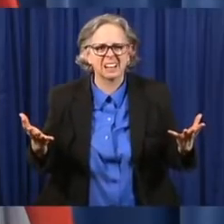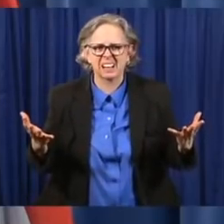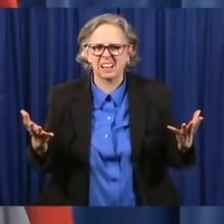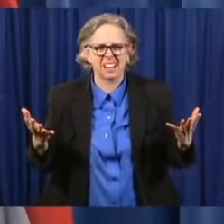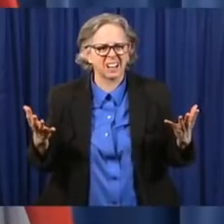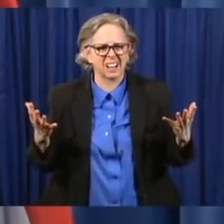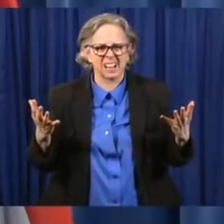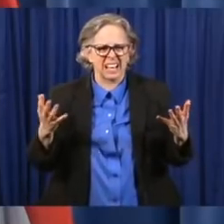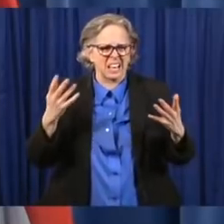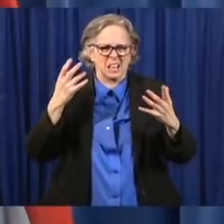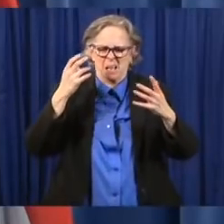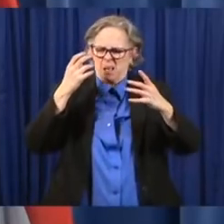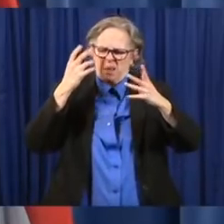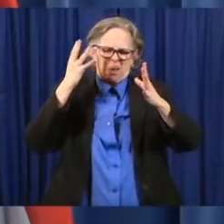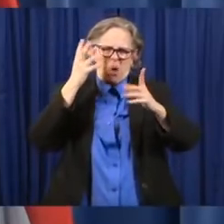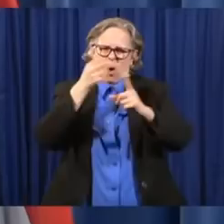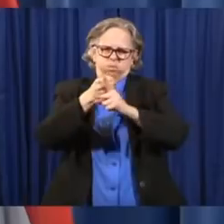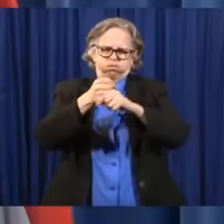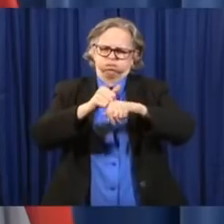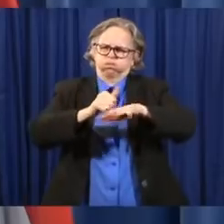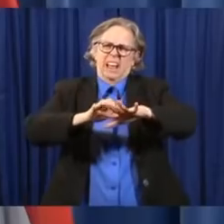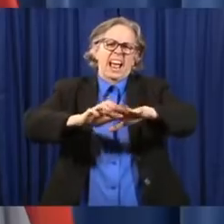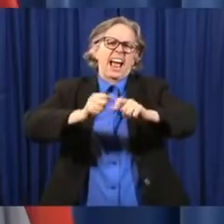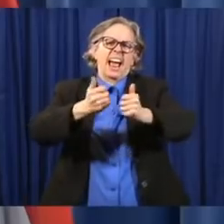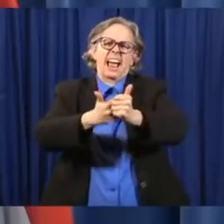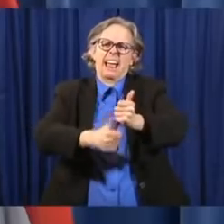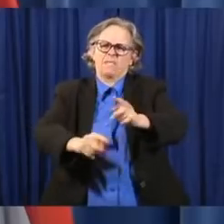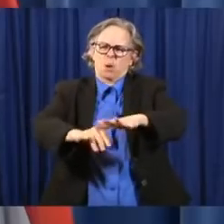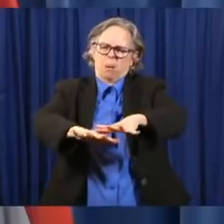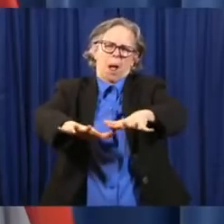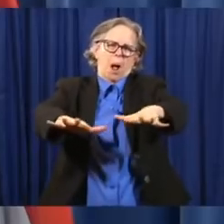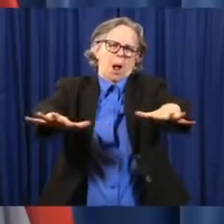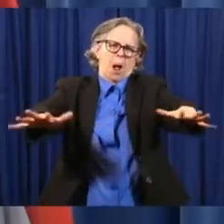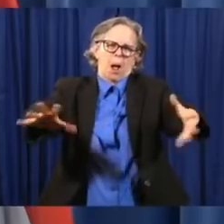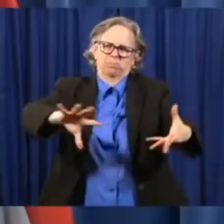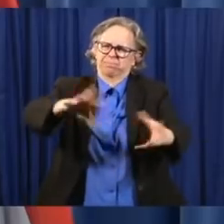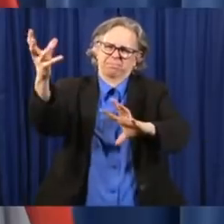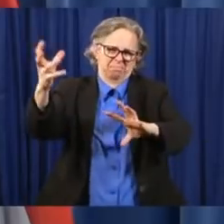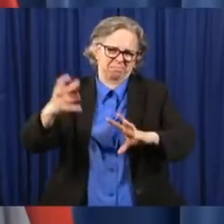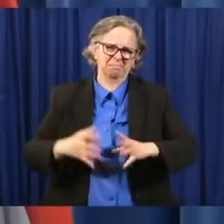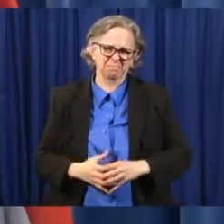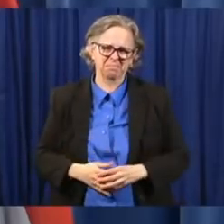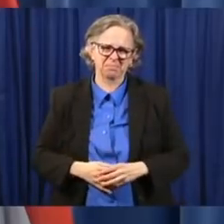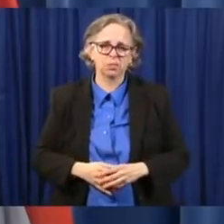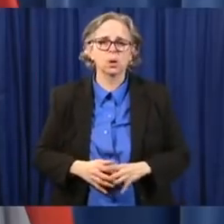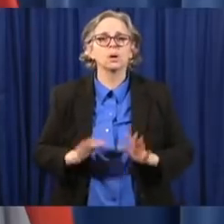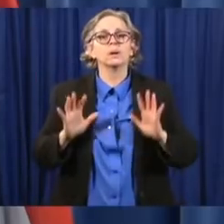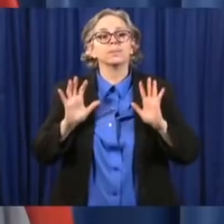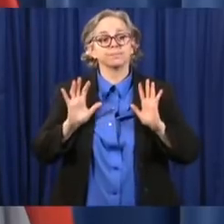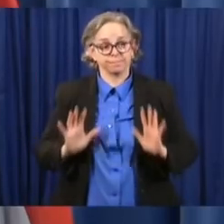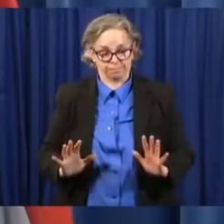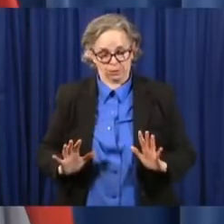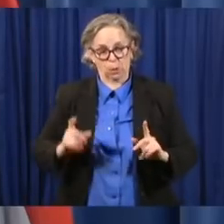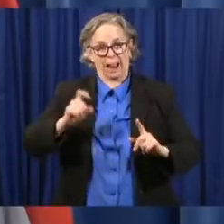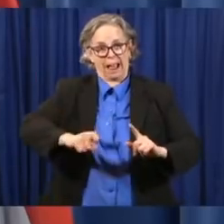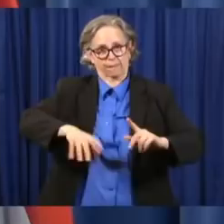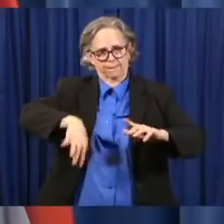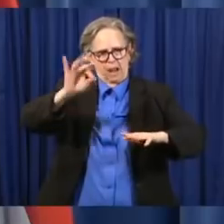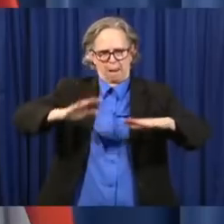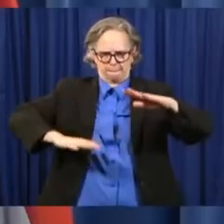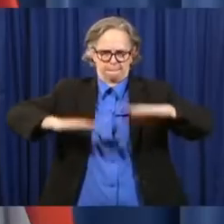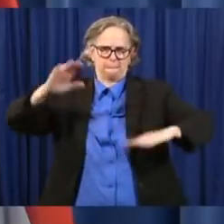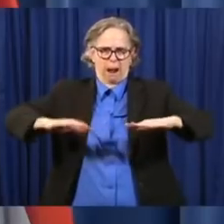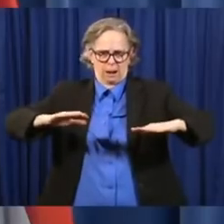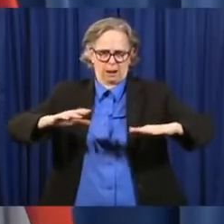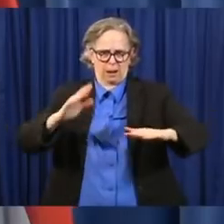would be just absolutely unbelievable. So it is a balance that we are seeking.